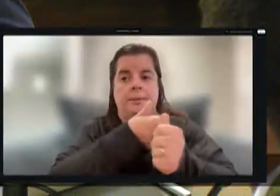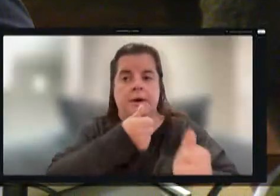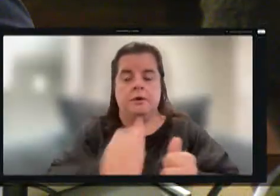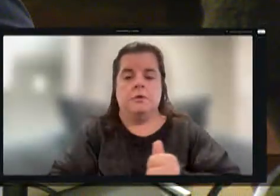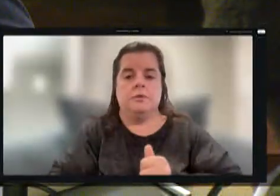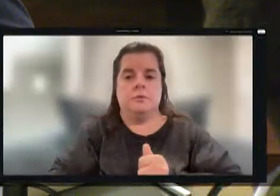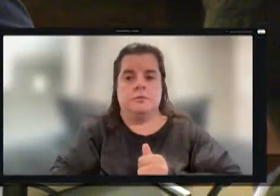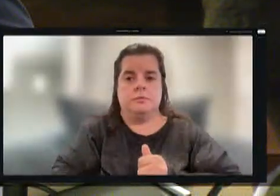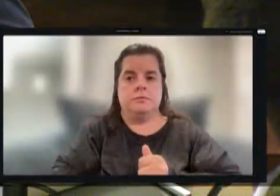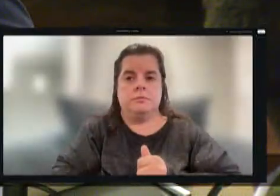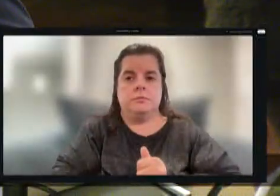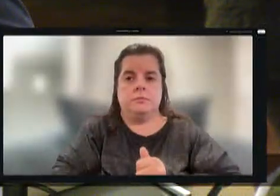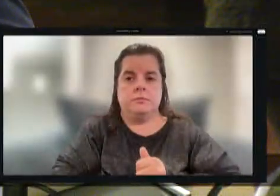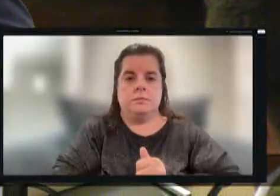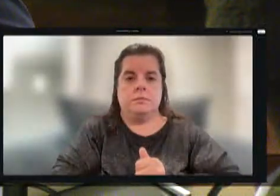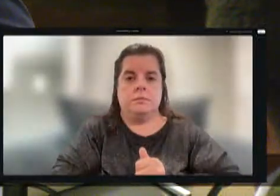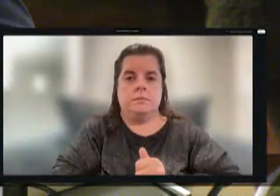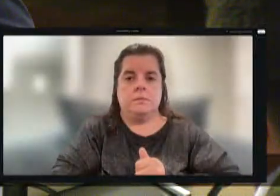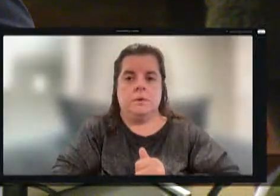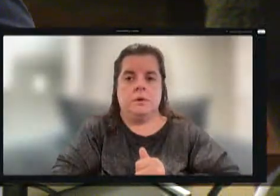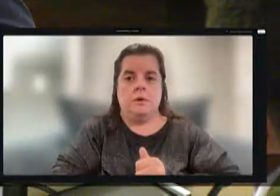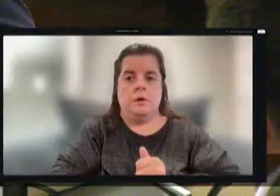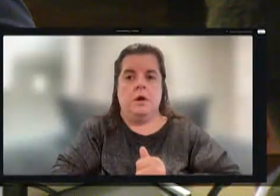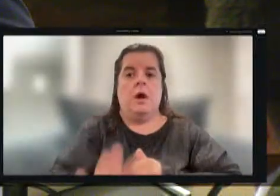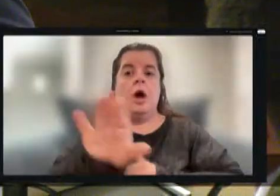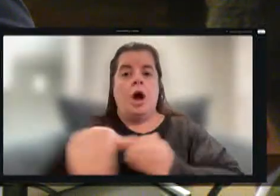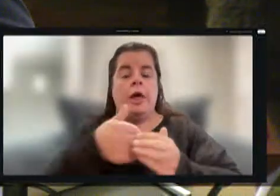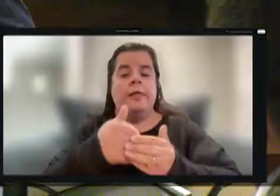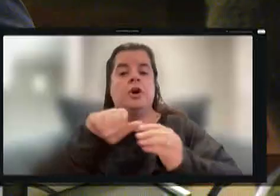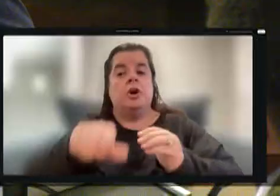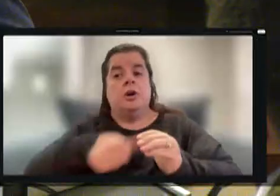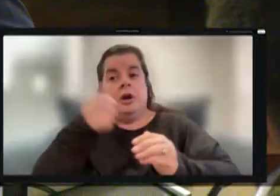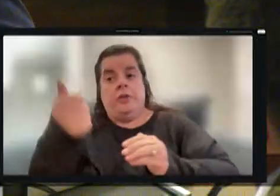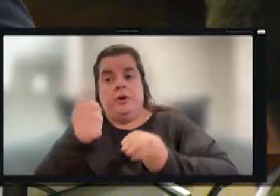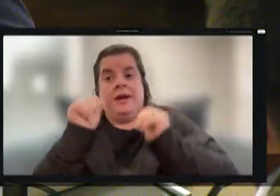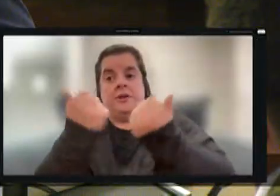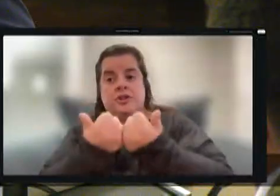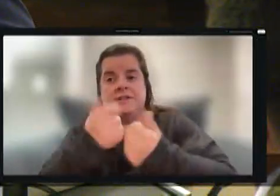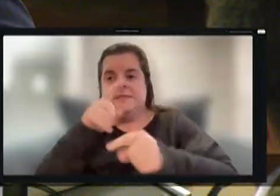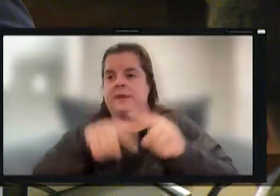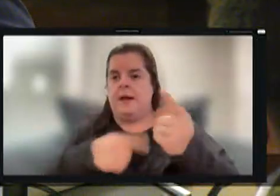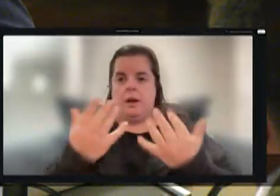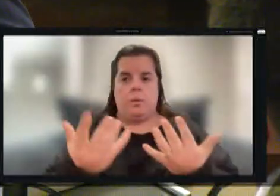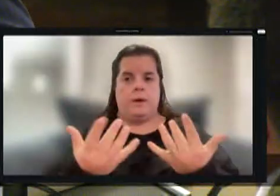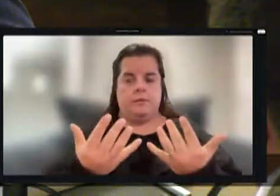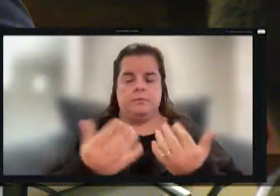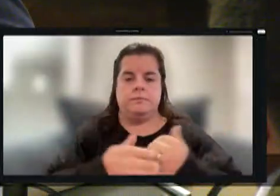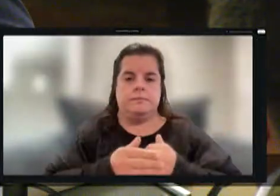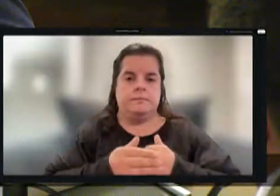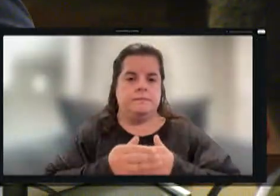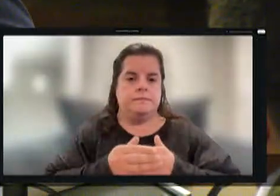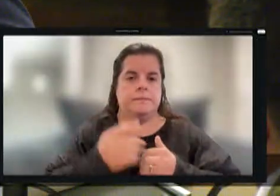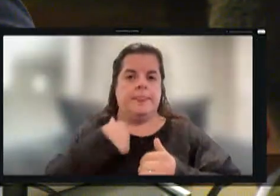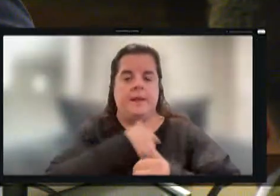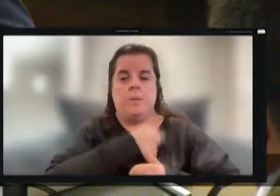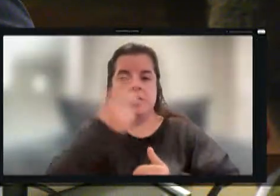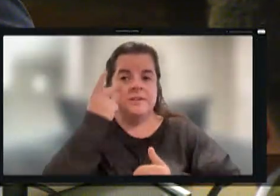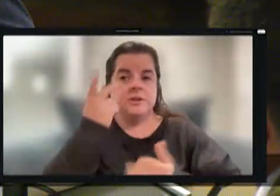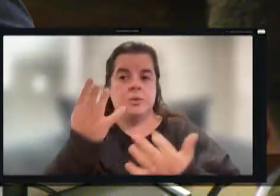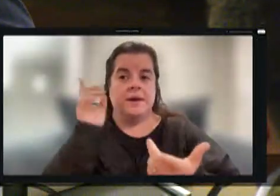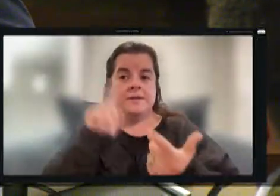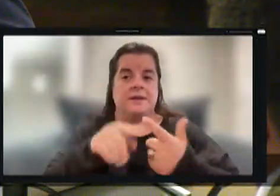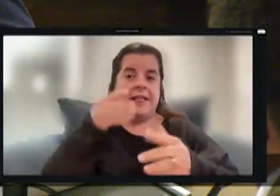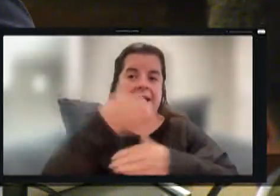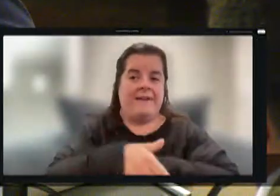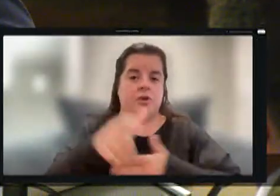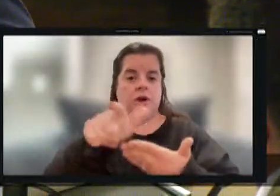authorities, those other agency partners cannot wait. Again, what we are seeing is that if you wait until after